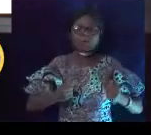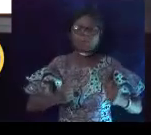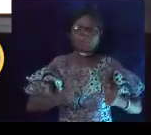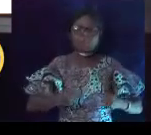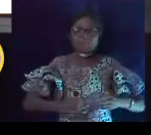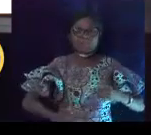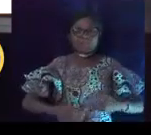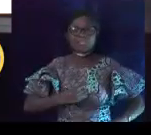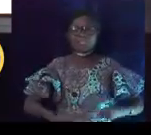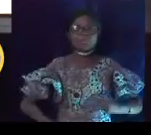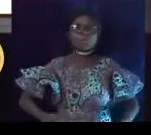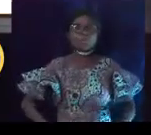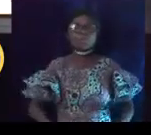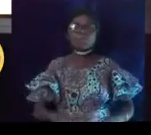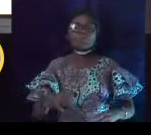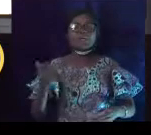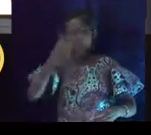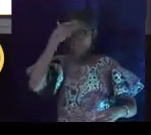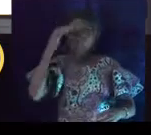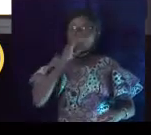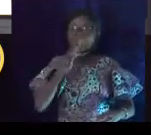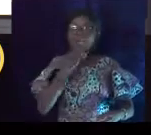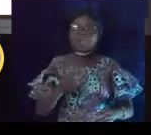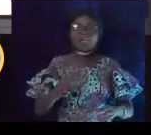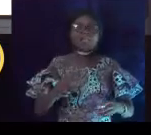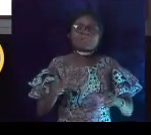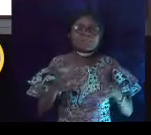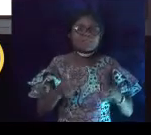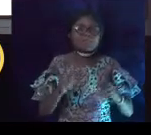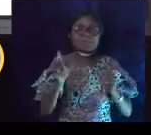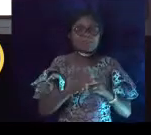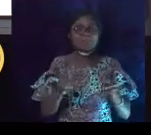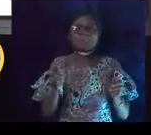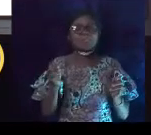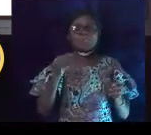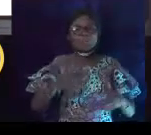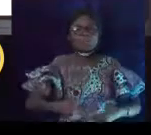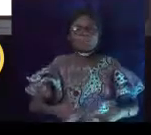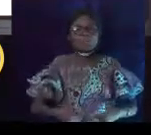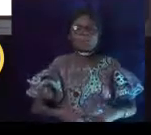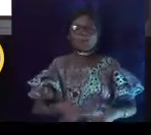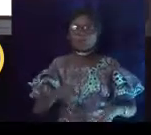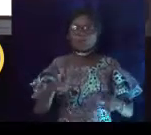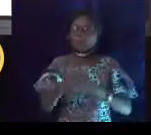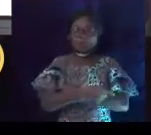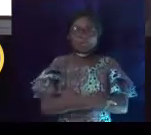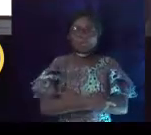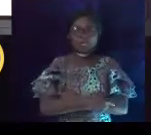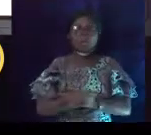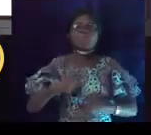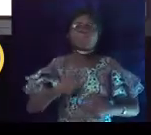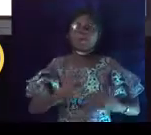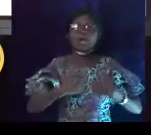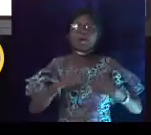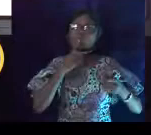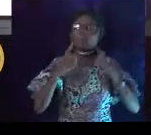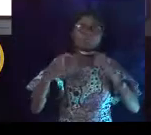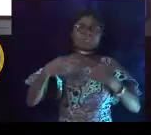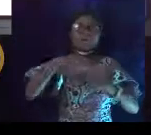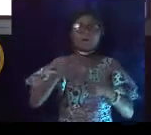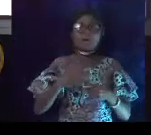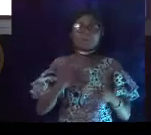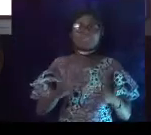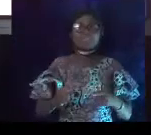drinking water for aided digestion because they are still small. They need all this care.